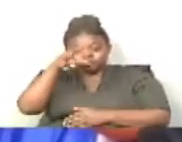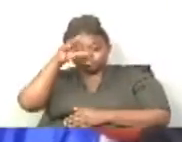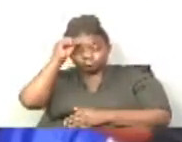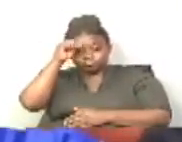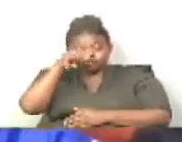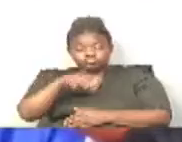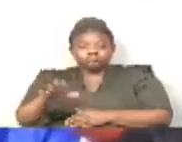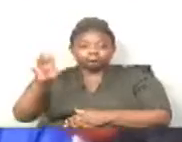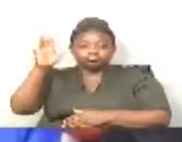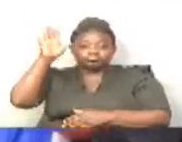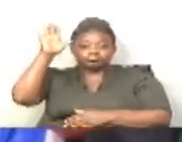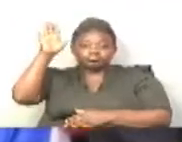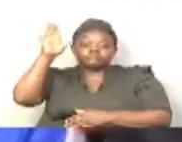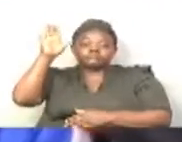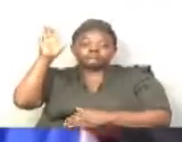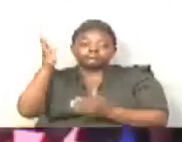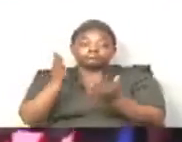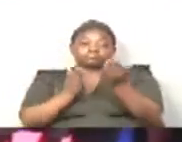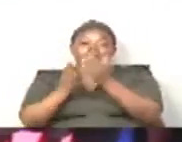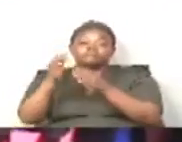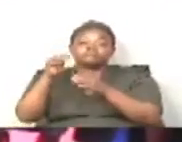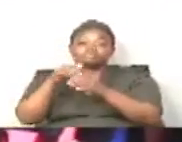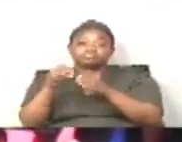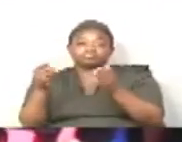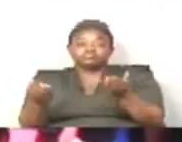Bakubye ebirayiro eby'obuweereza mu busawo.